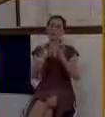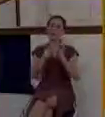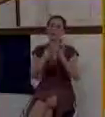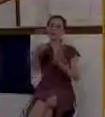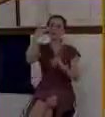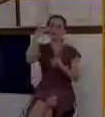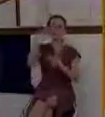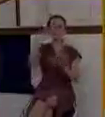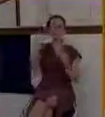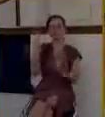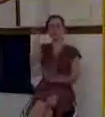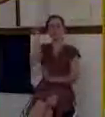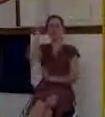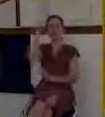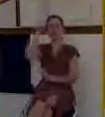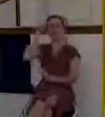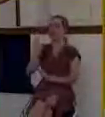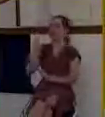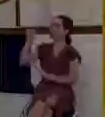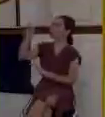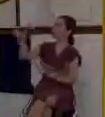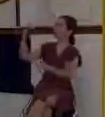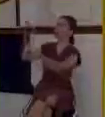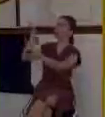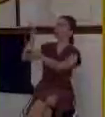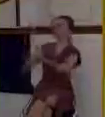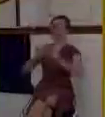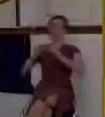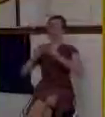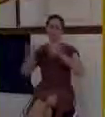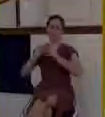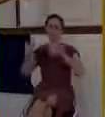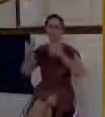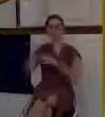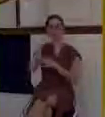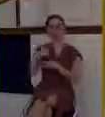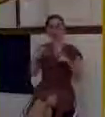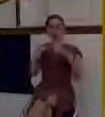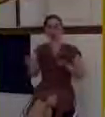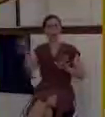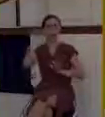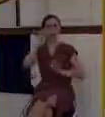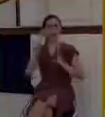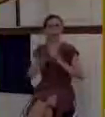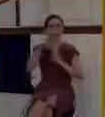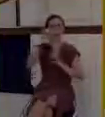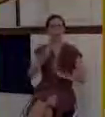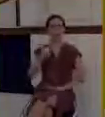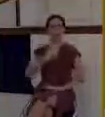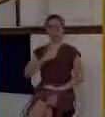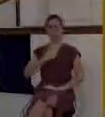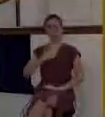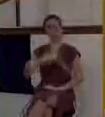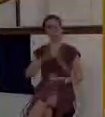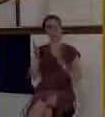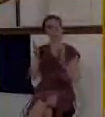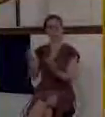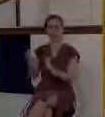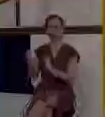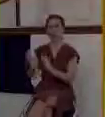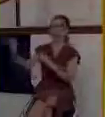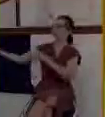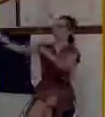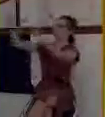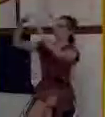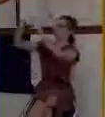that's how they have a tendency to read the Bible that way. They make up a God in their mind, but unfortunately, it's not